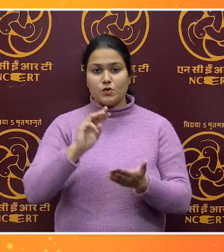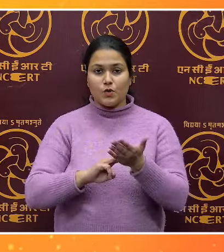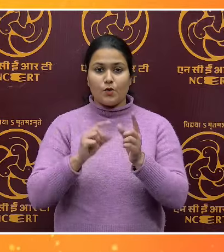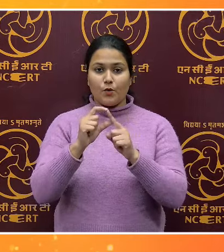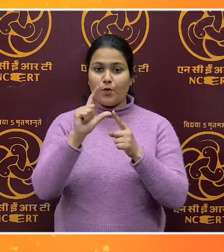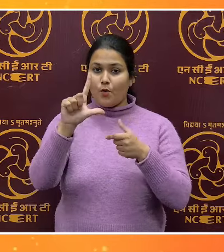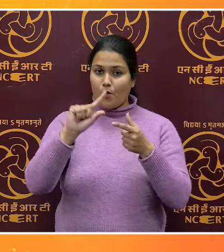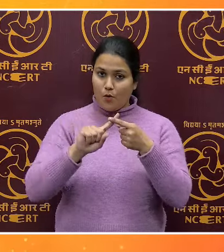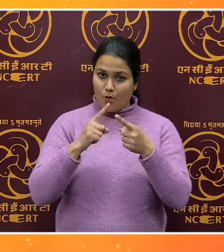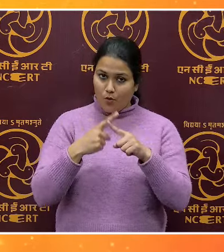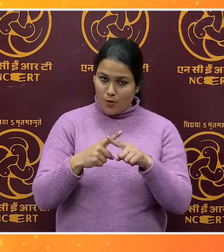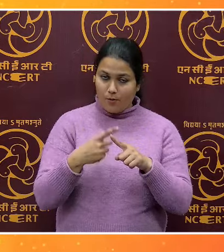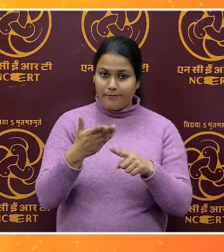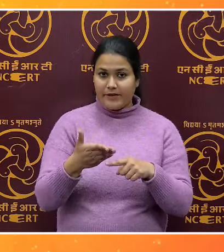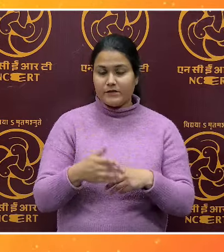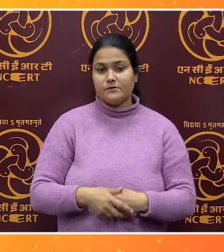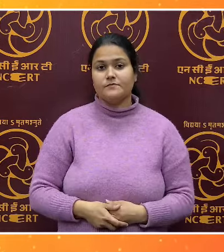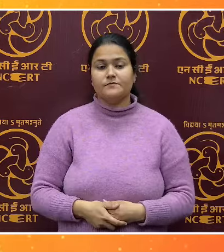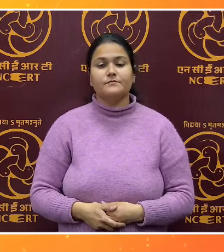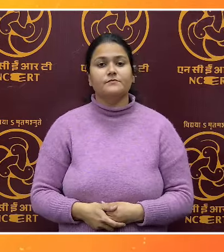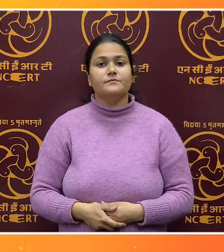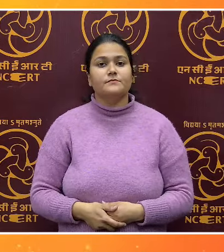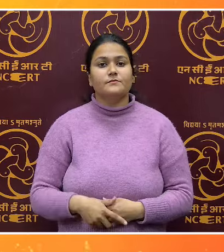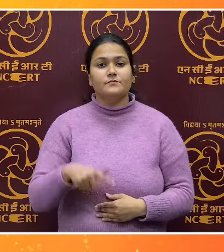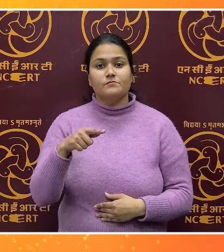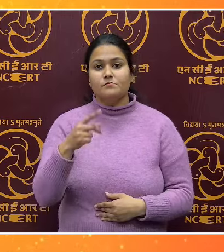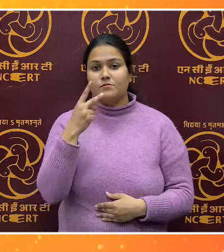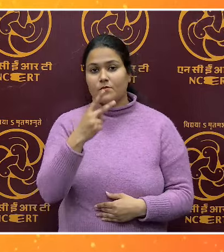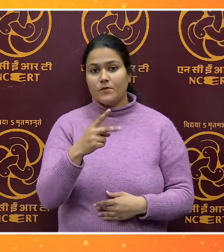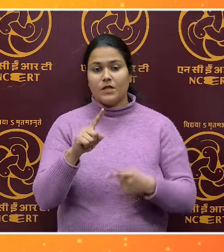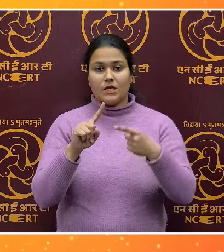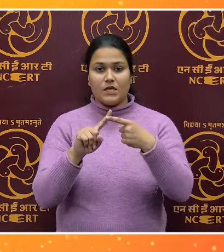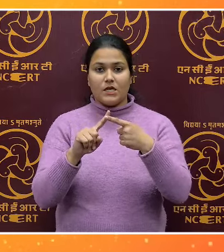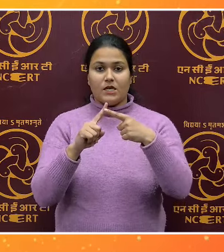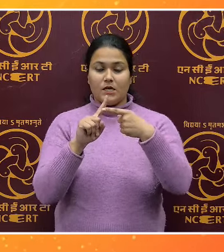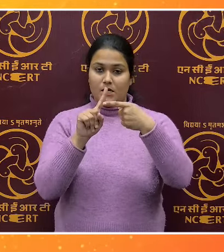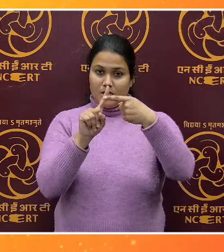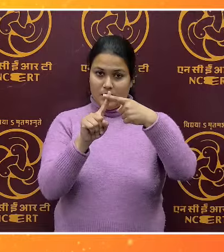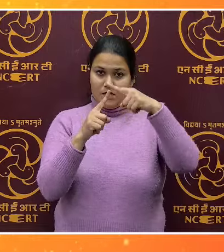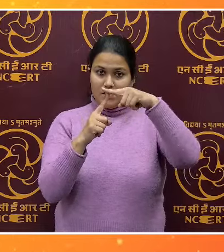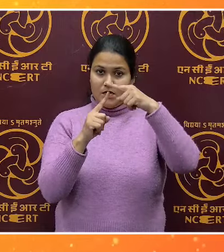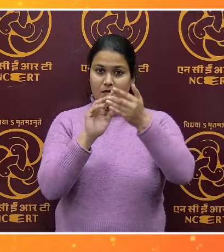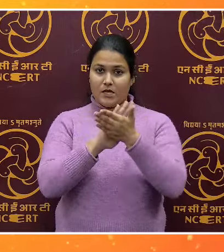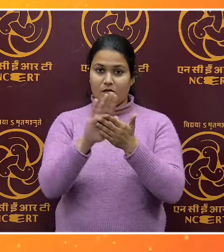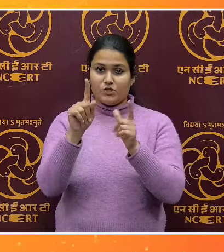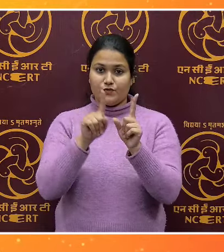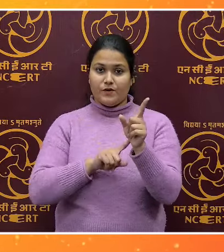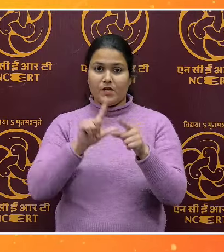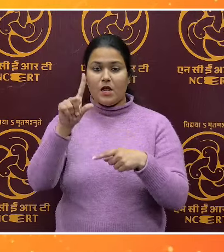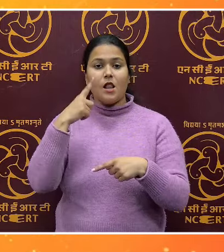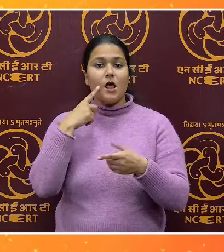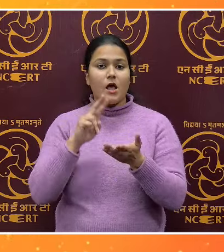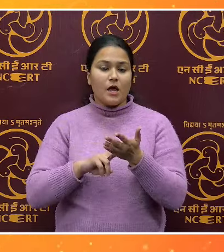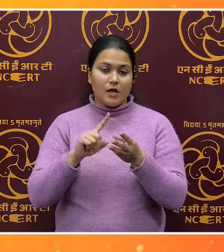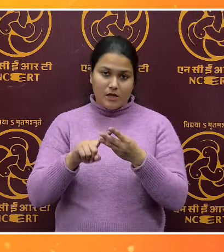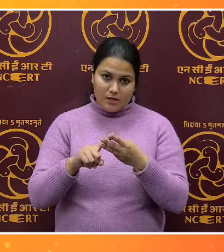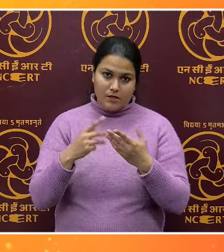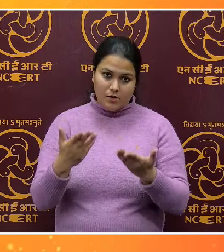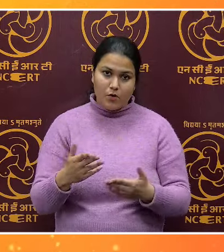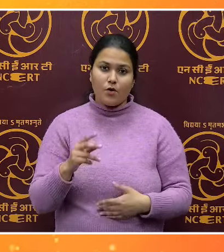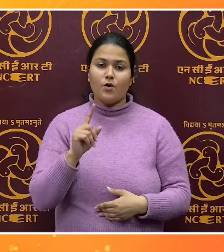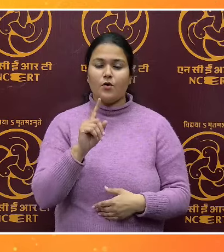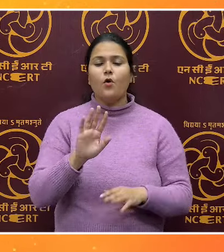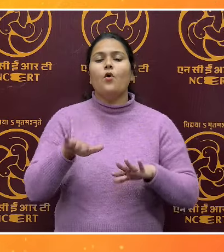ligands generally comes in that. So, this one is the ethylene diamine. or we can say 1,2-ethane diamine,